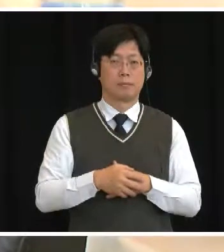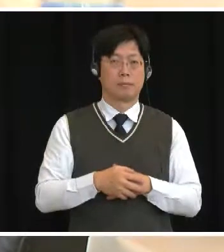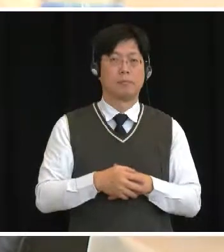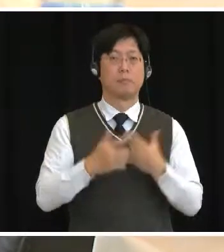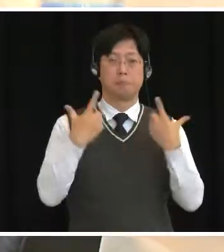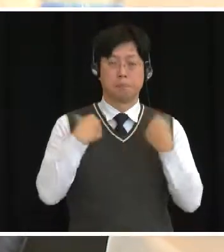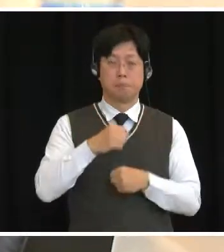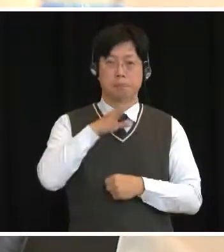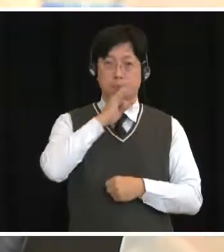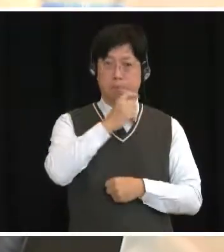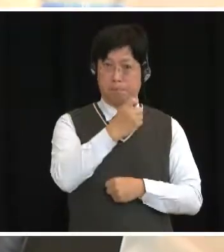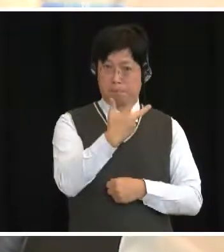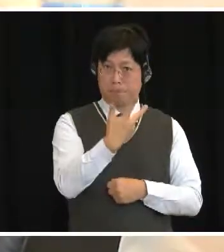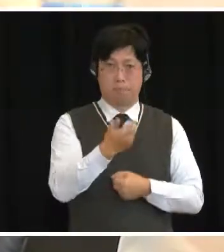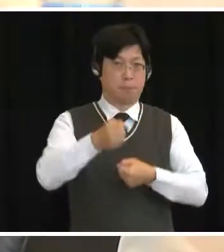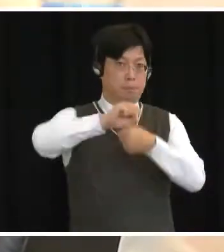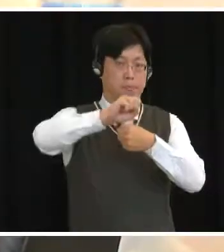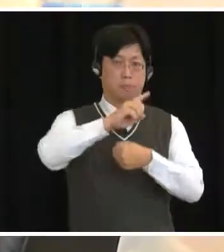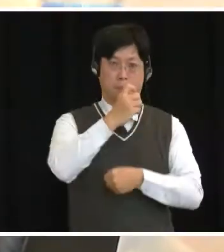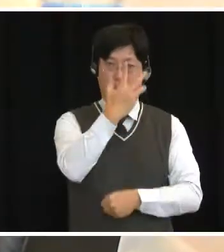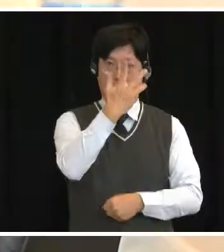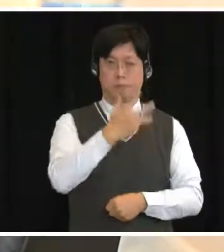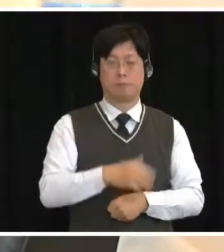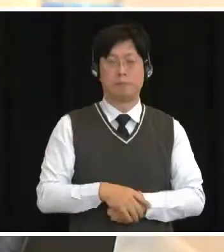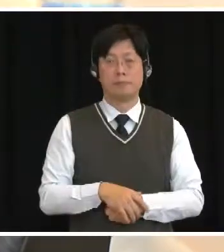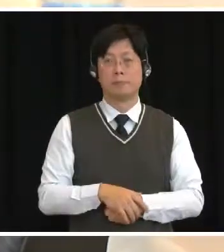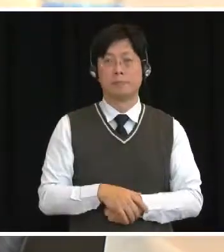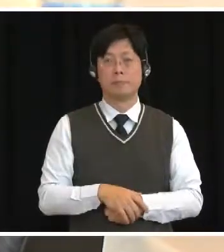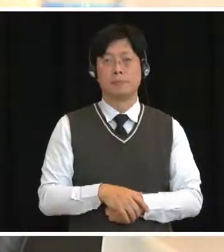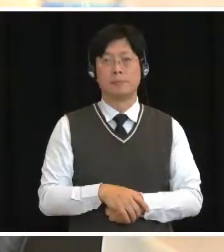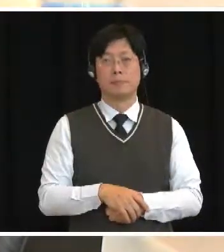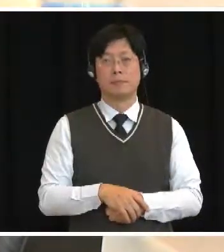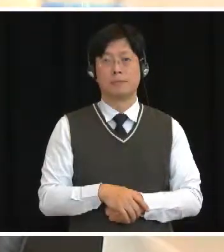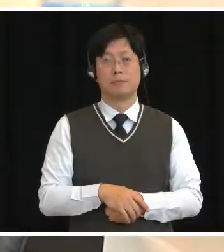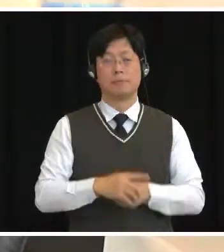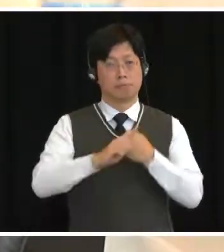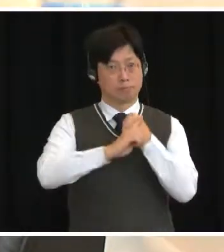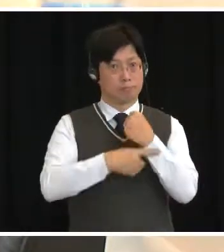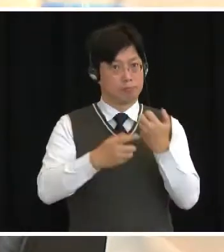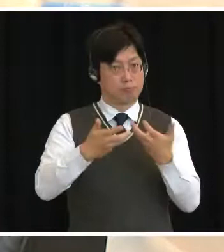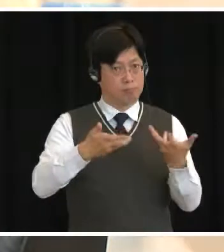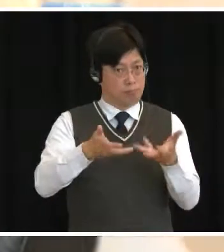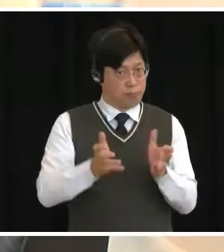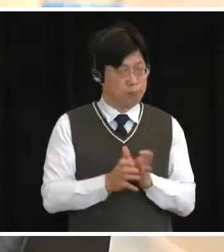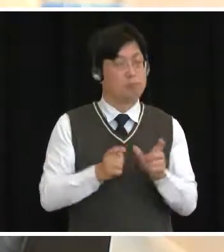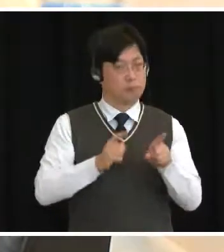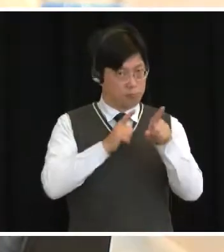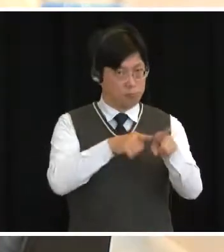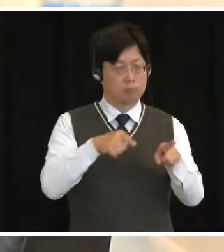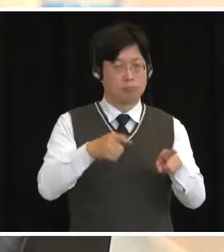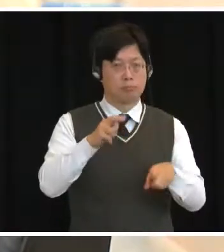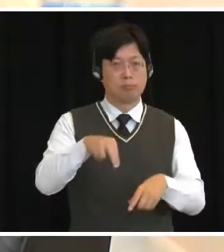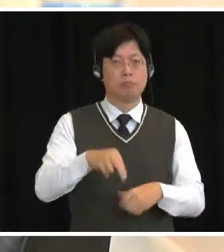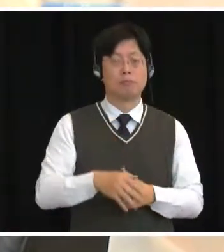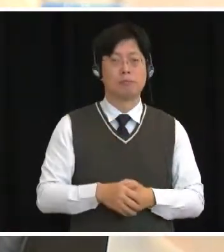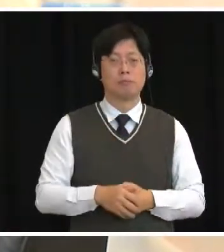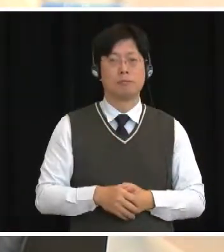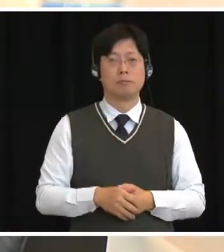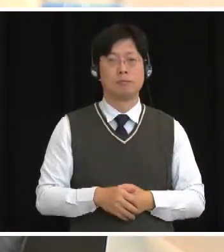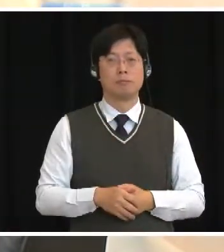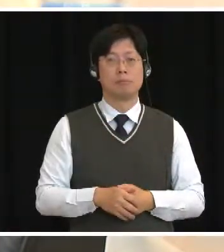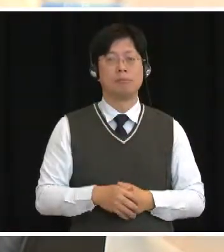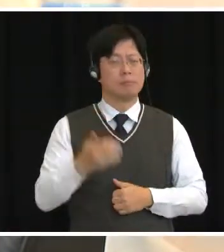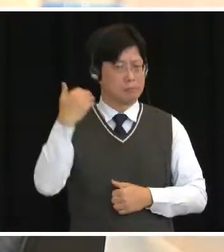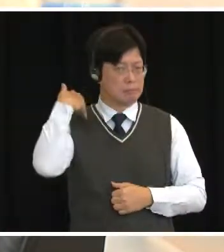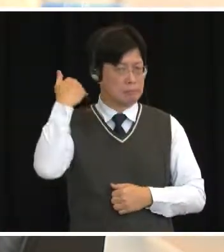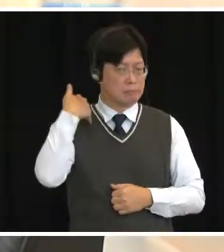So to lift the girls' age of marriage from 16 to 18,